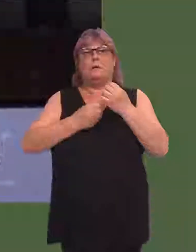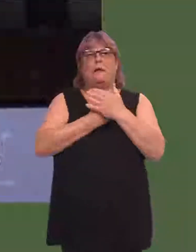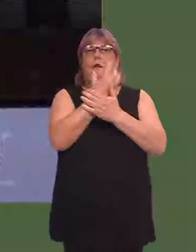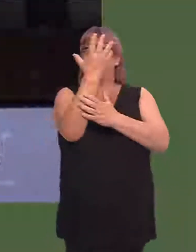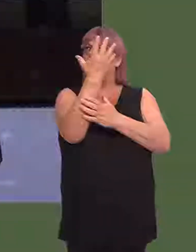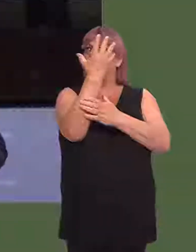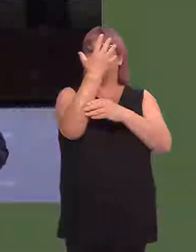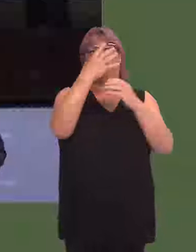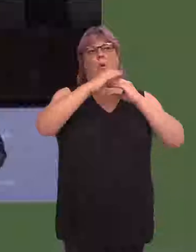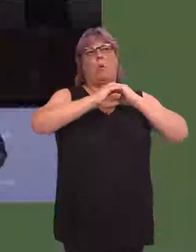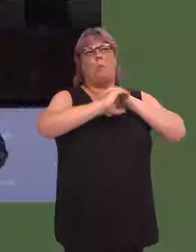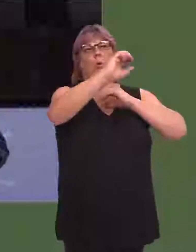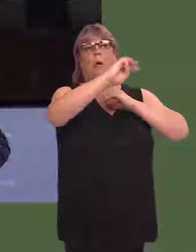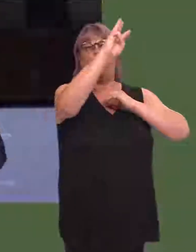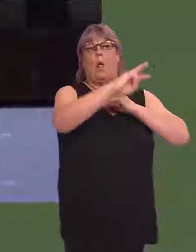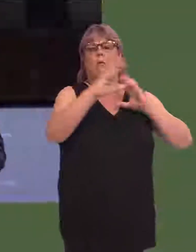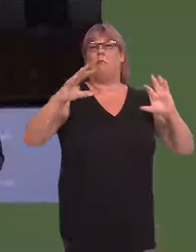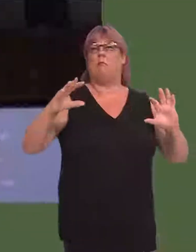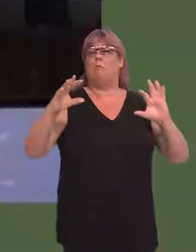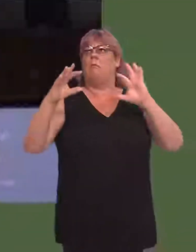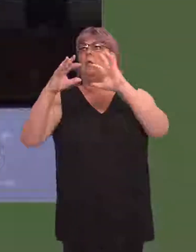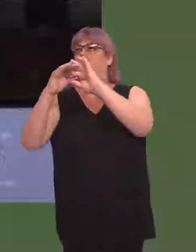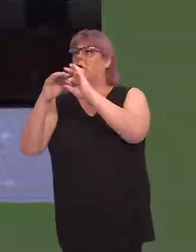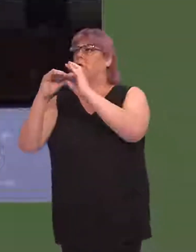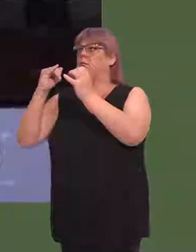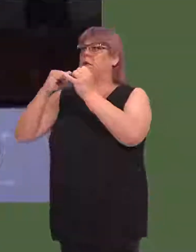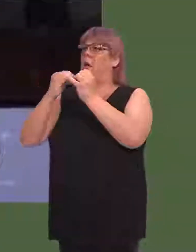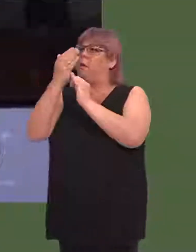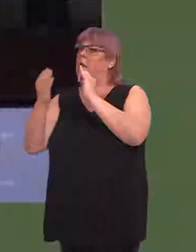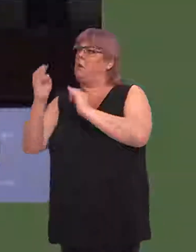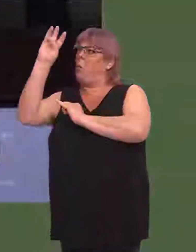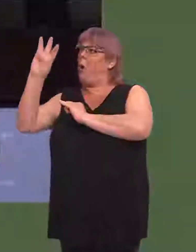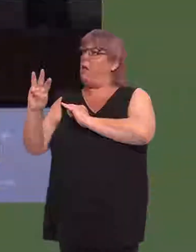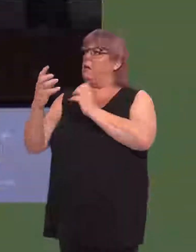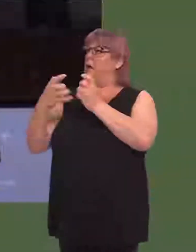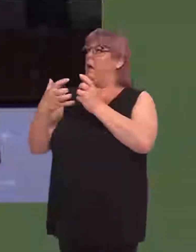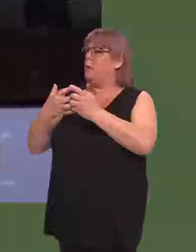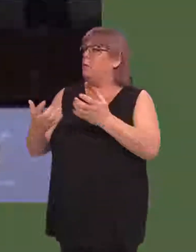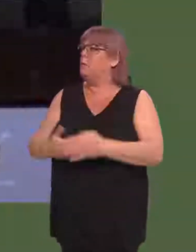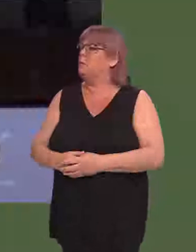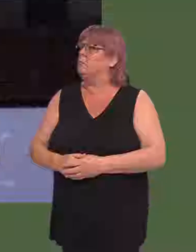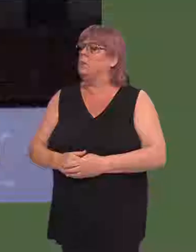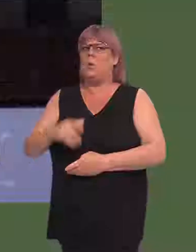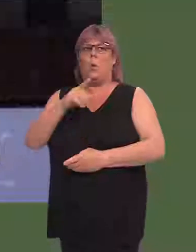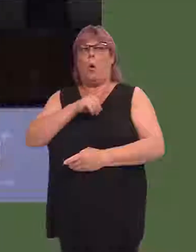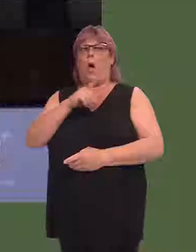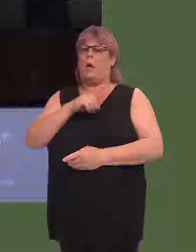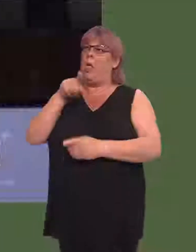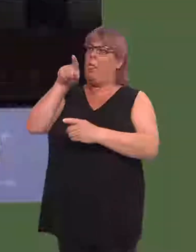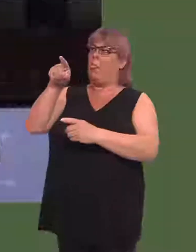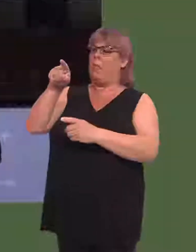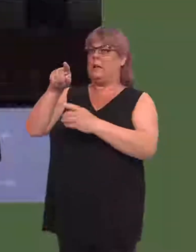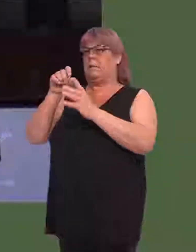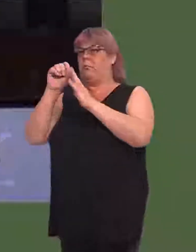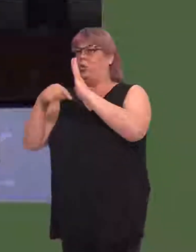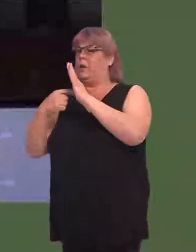broadband infrastructure in Wales will dovetail into the success of areas like Monmouthshire, Torvine and South East Wales to